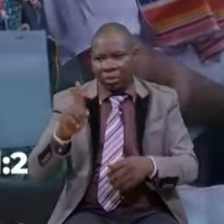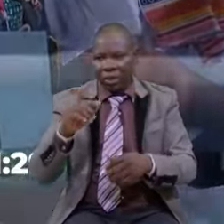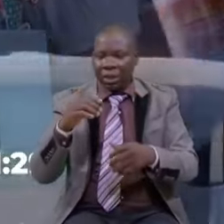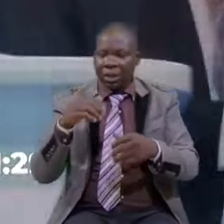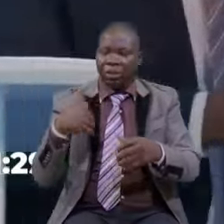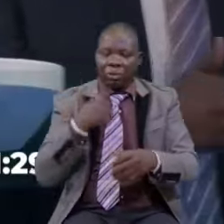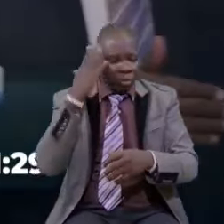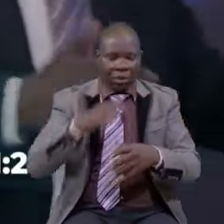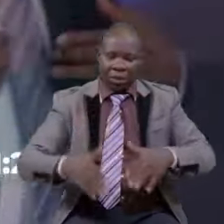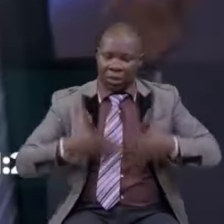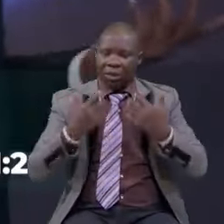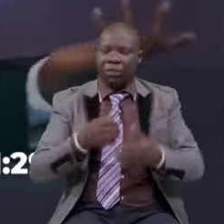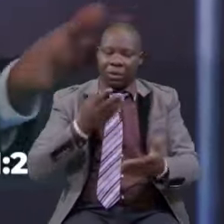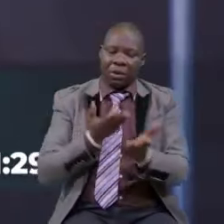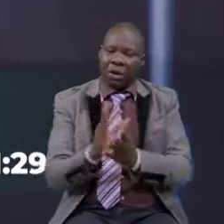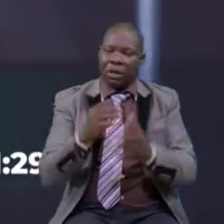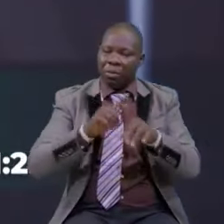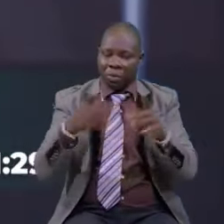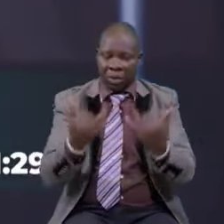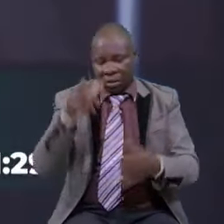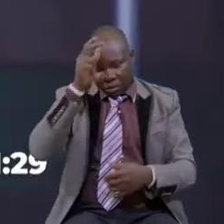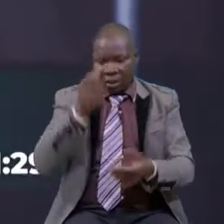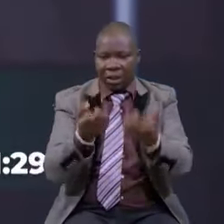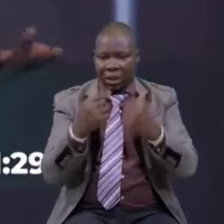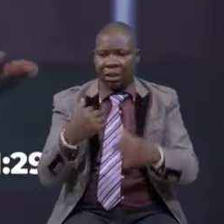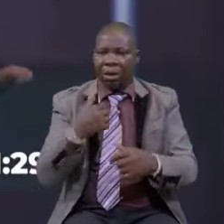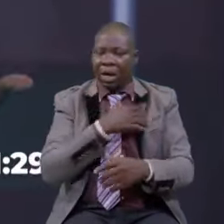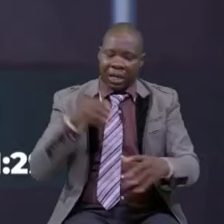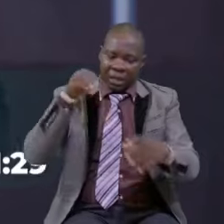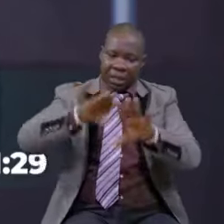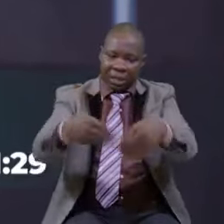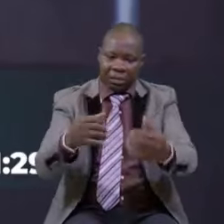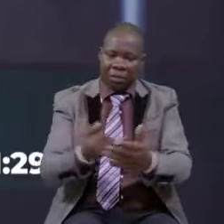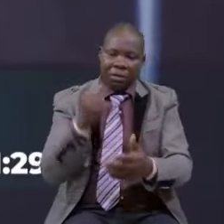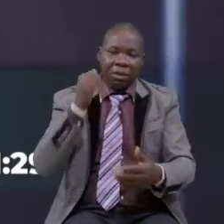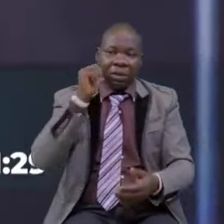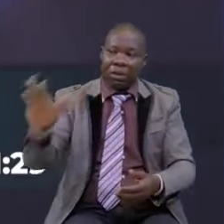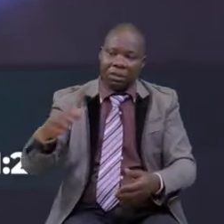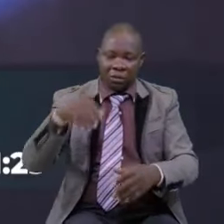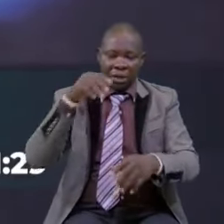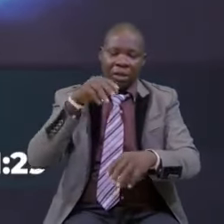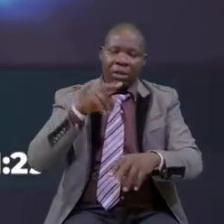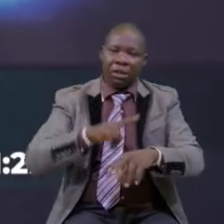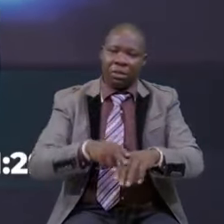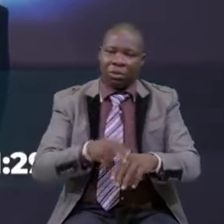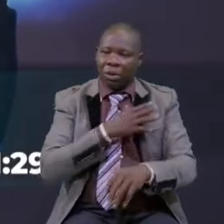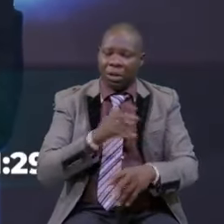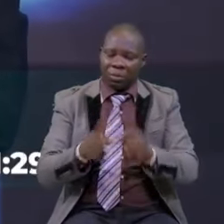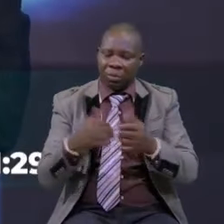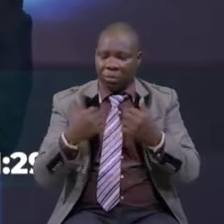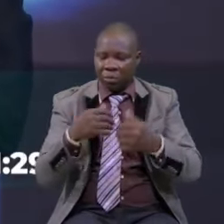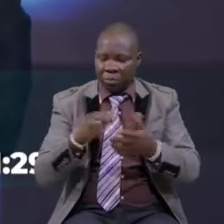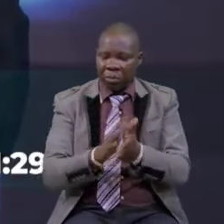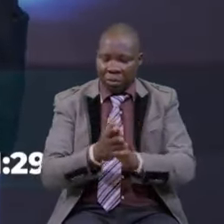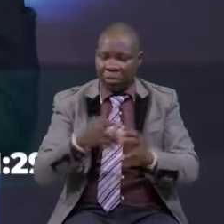in nature. And because of that, we have sin. And there are people, when they sin, when they do